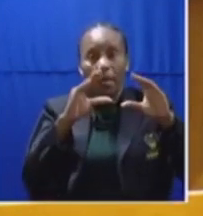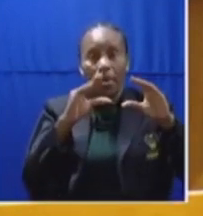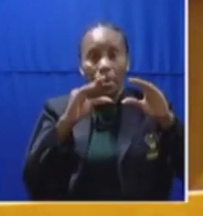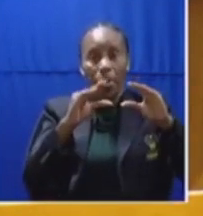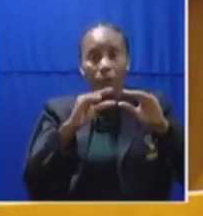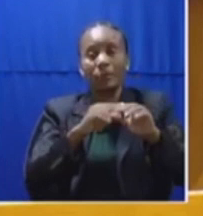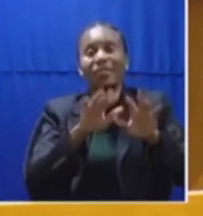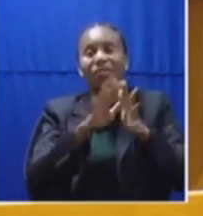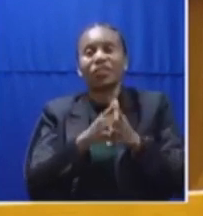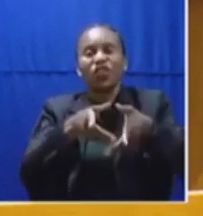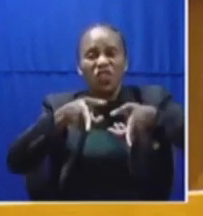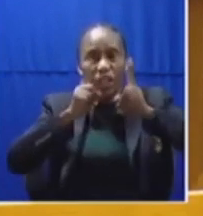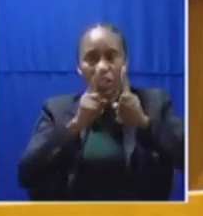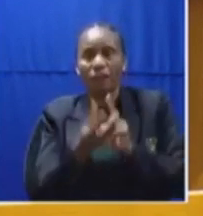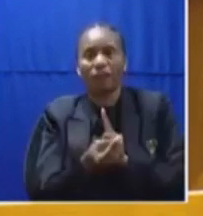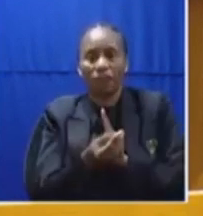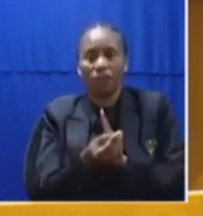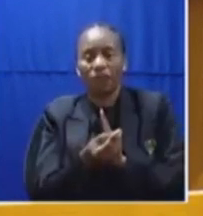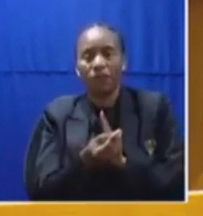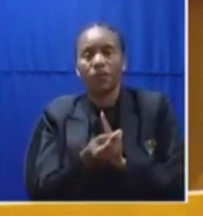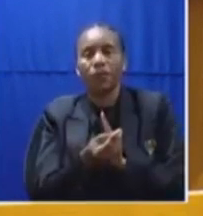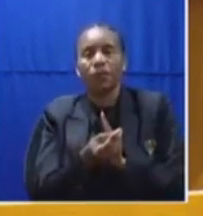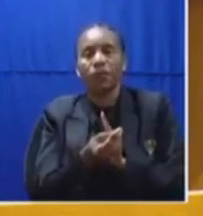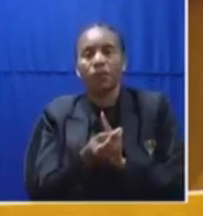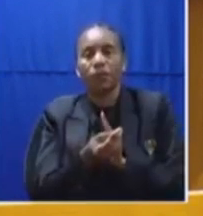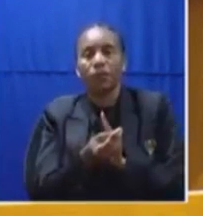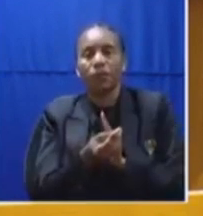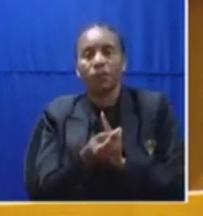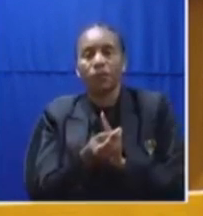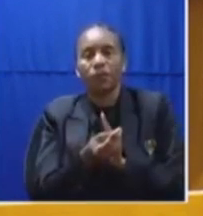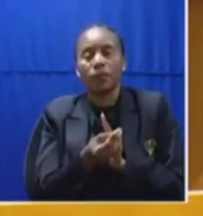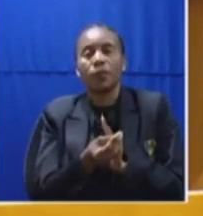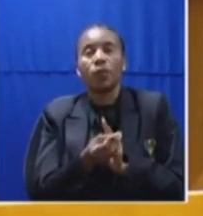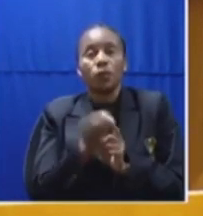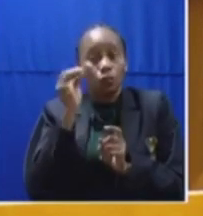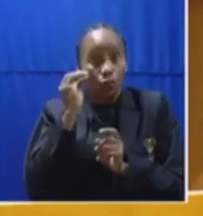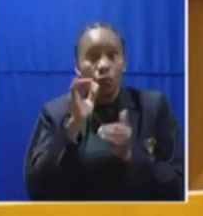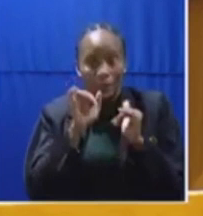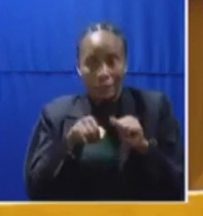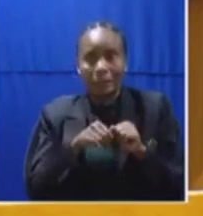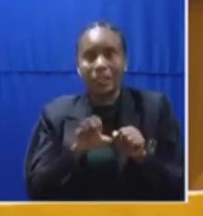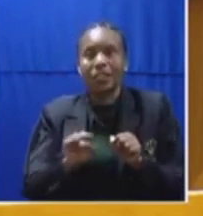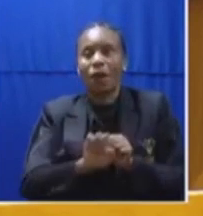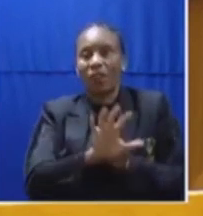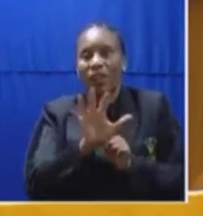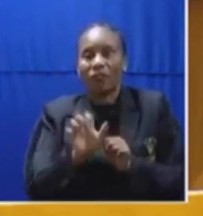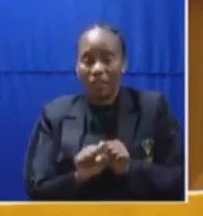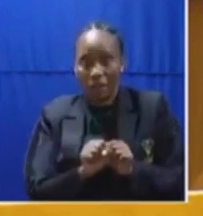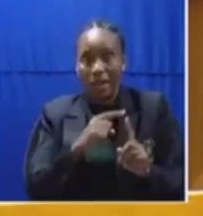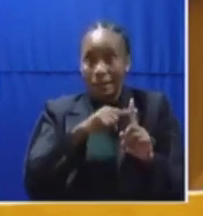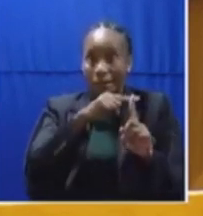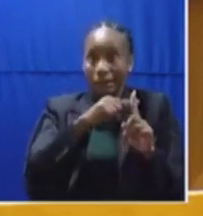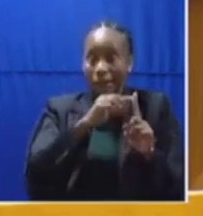in danger. We are also told that the rate of the temperature rises in Southern Africa to twice the global